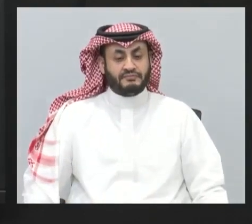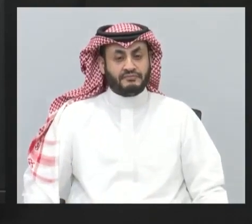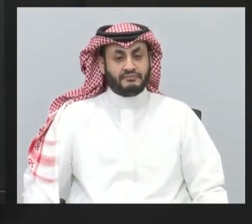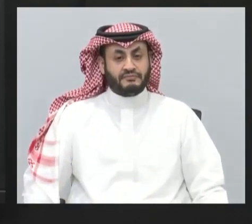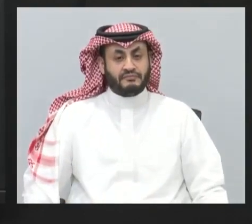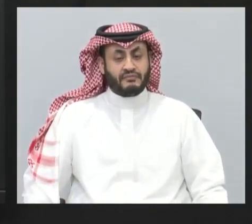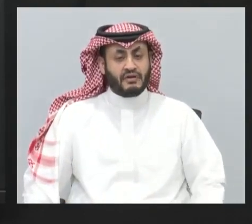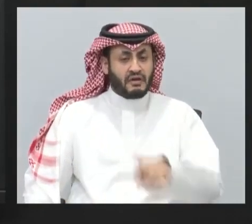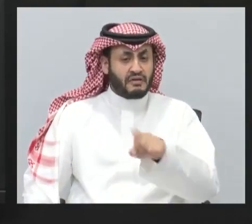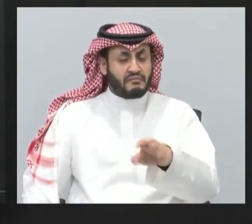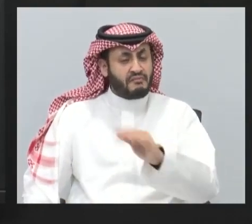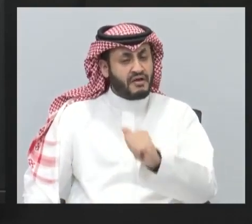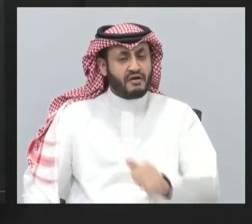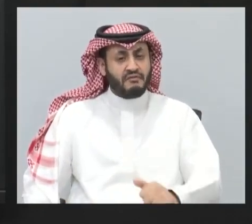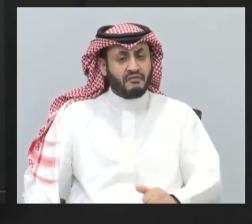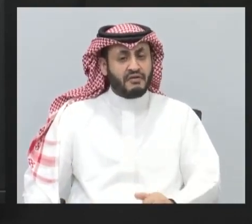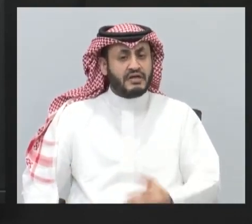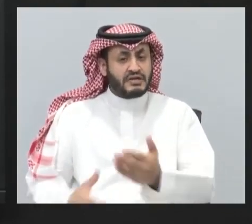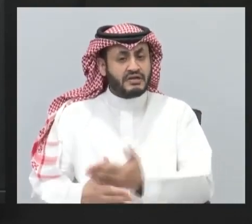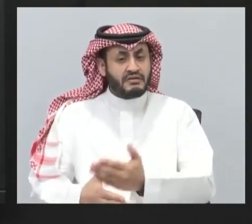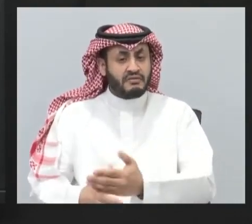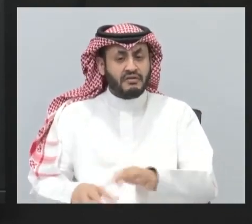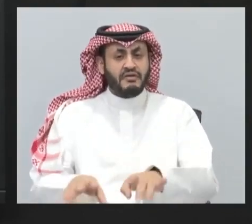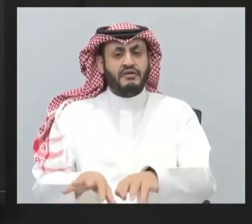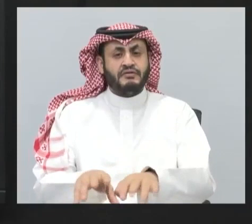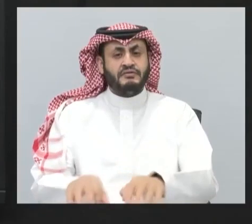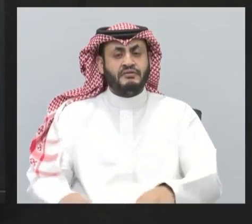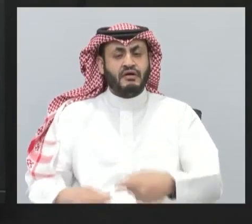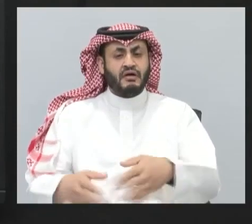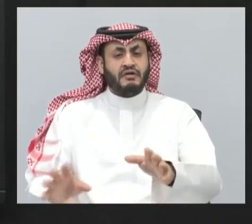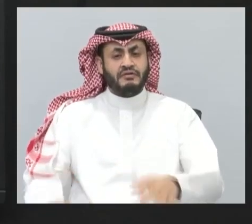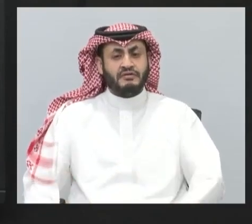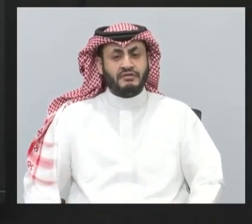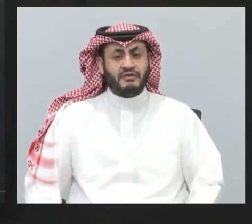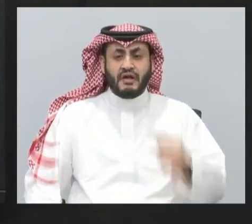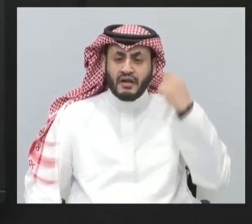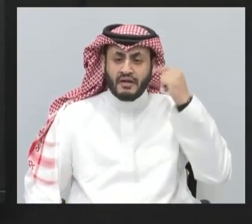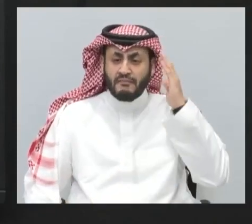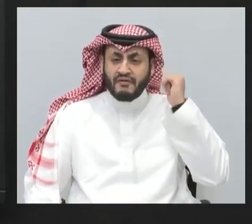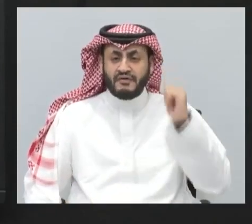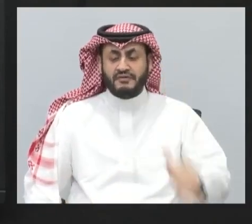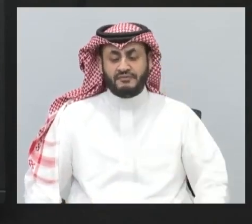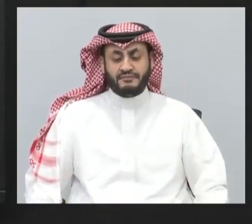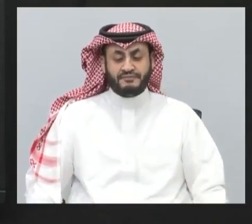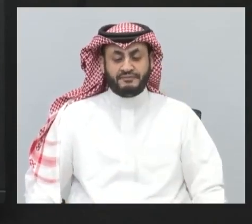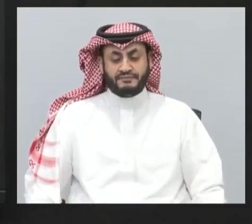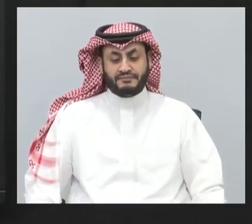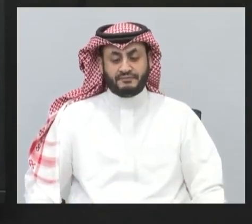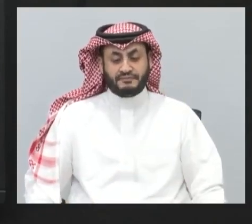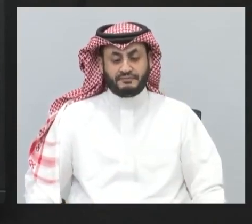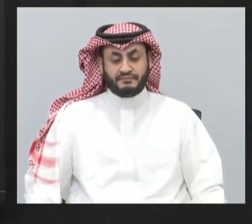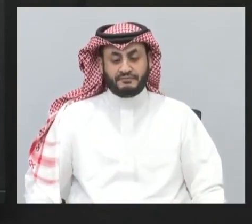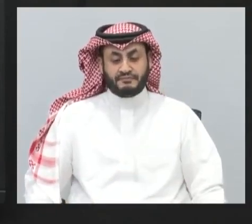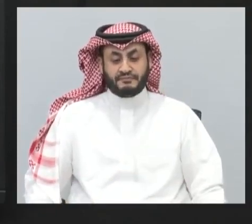people, they have no idea about this because they are dependent on the computer and the internet.